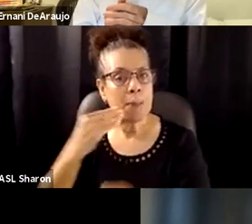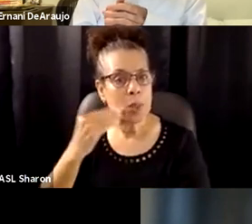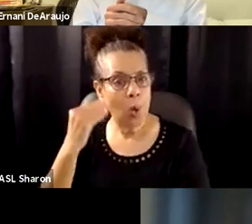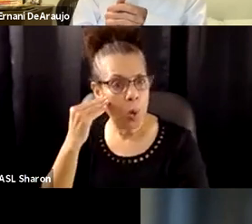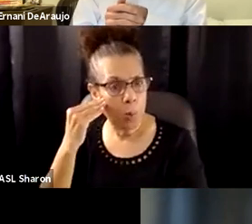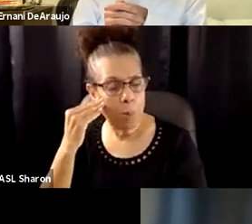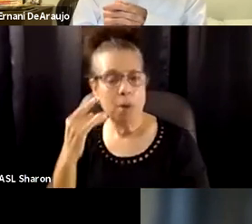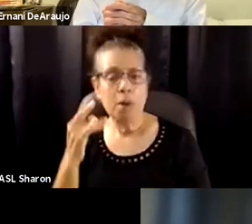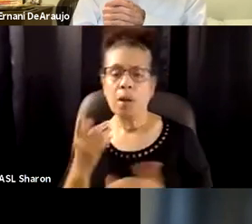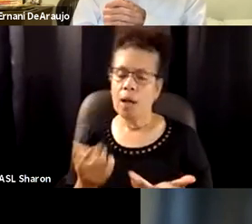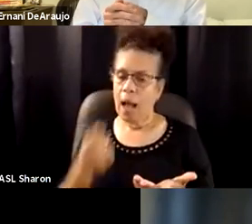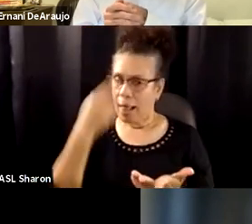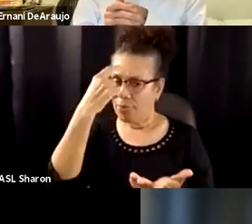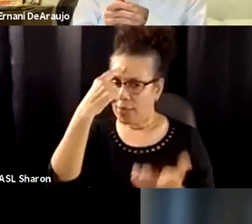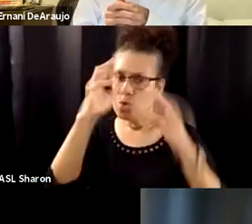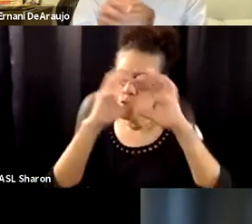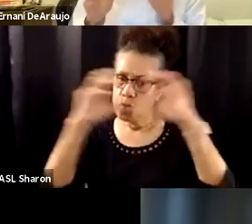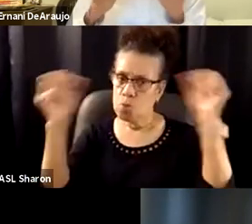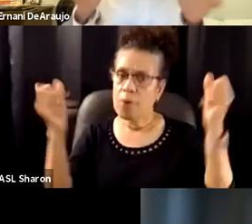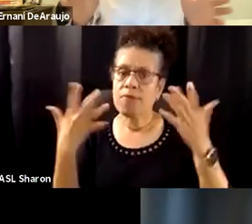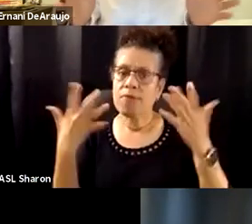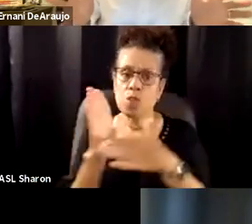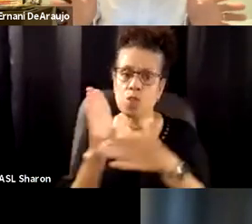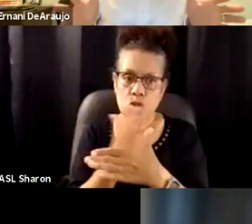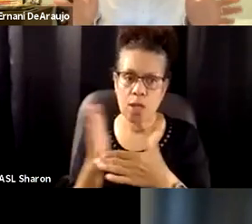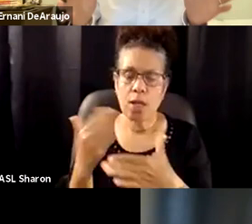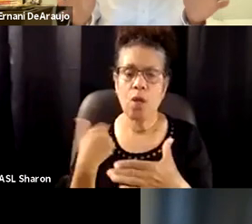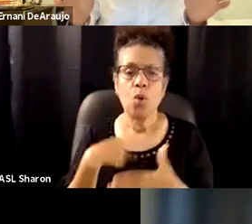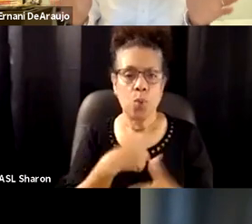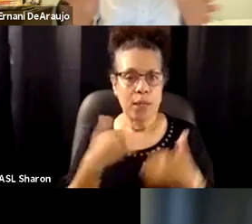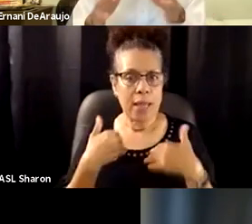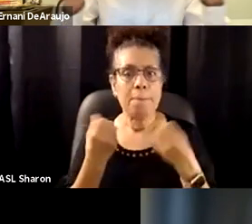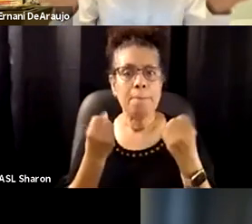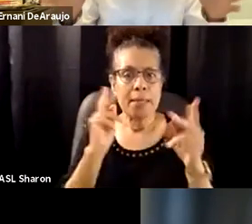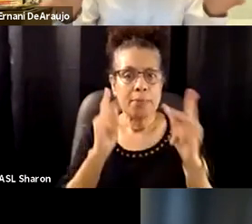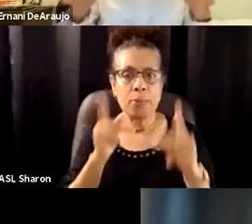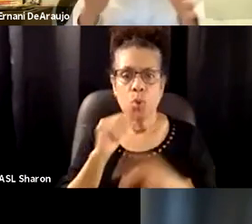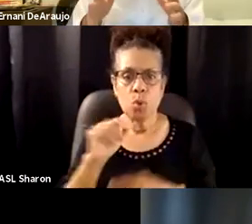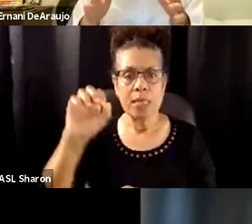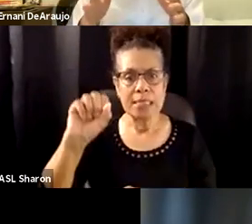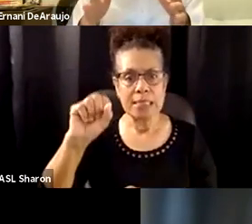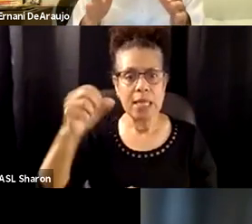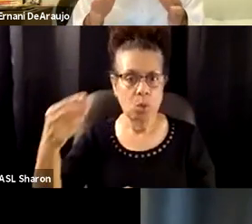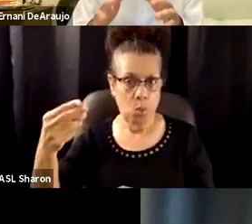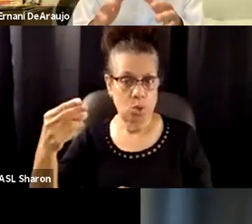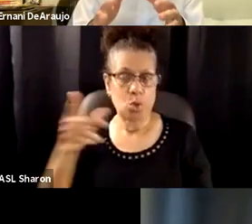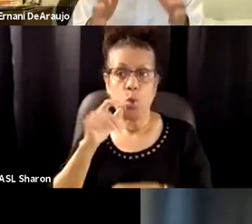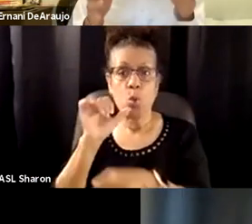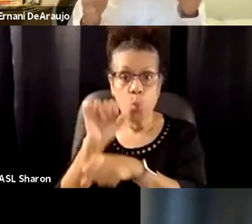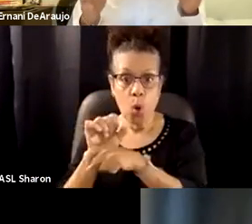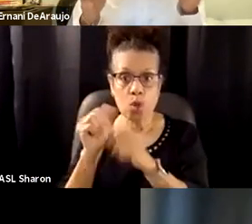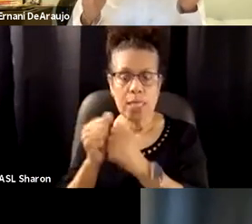superintendent um has noted uh you know there are multiple stakeholders uh that work together that have to work together some